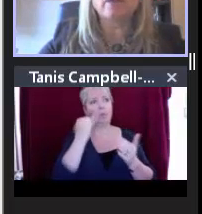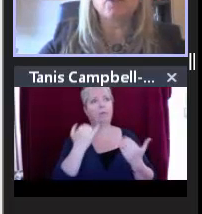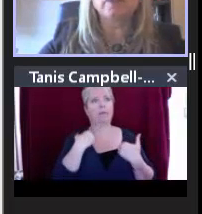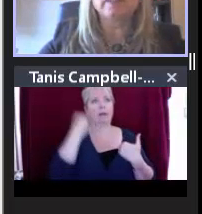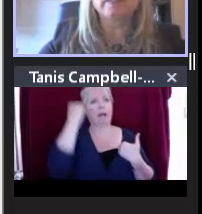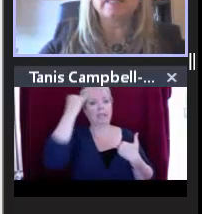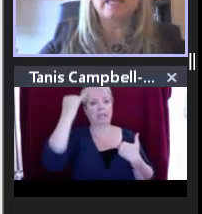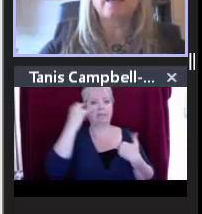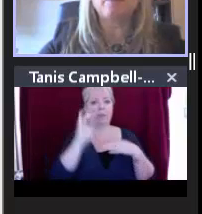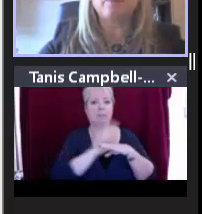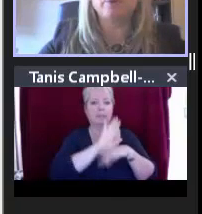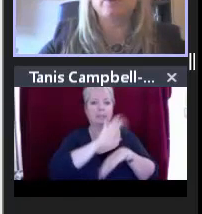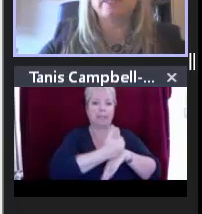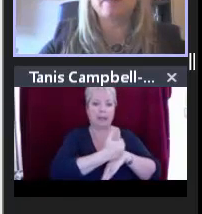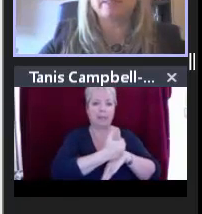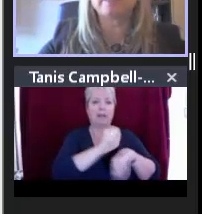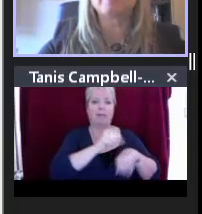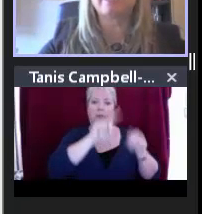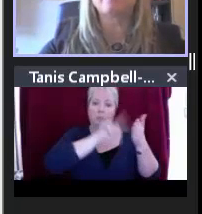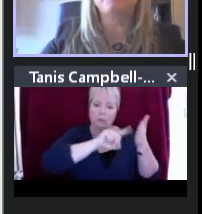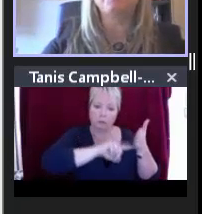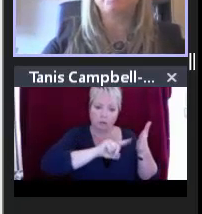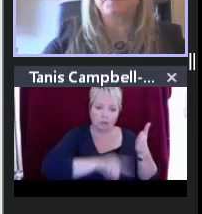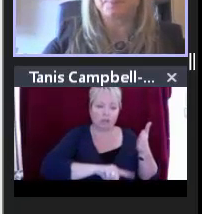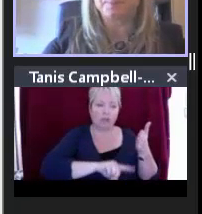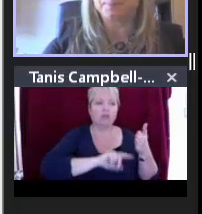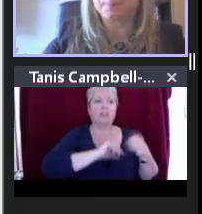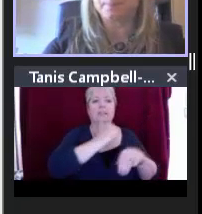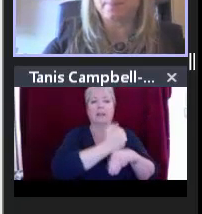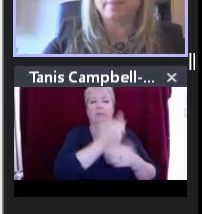preparing financials, and producing a business plan.